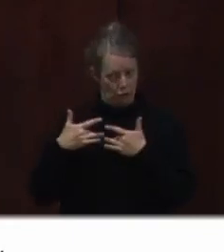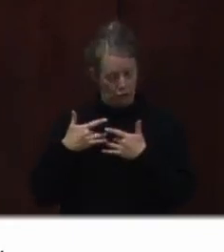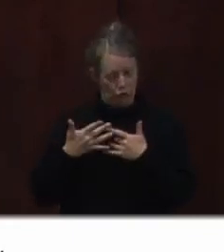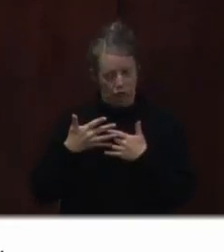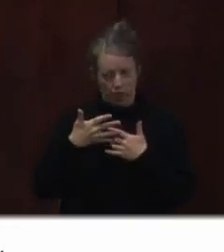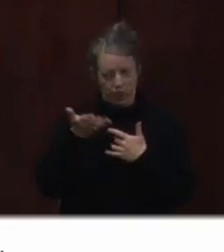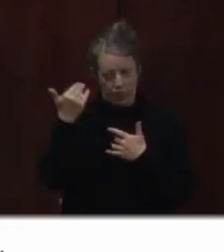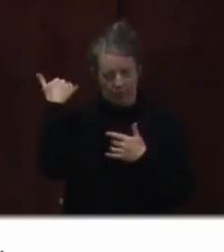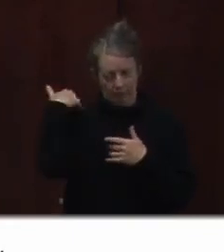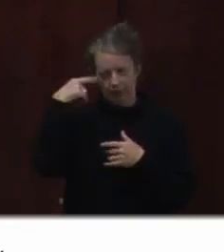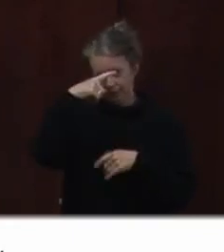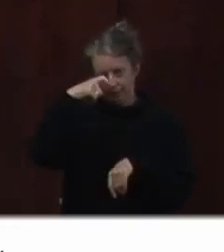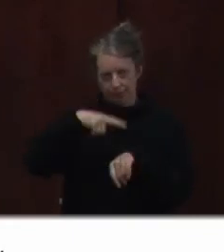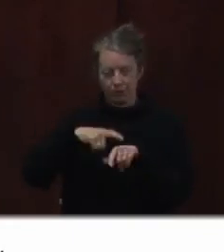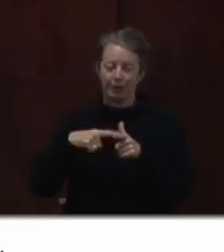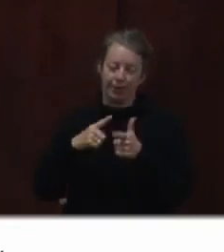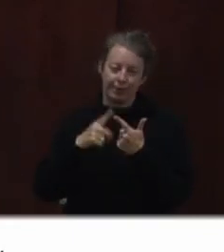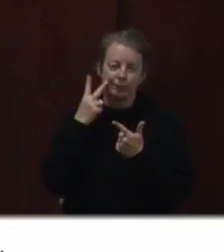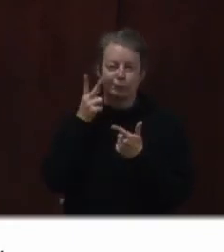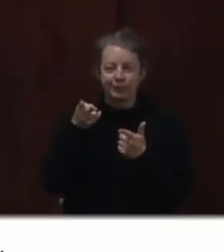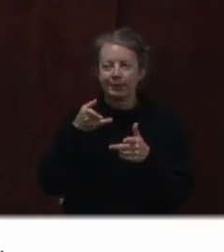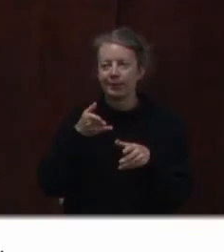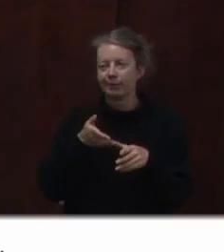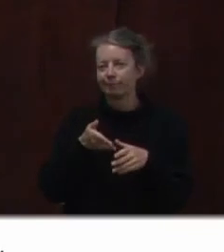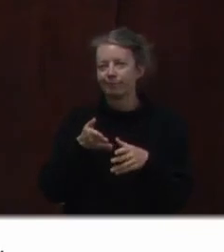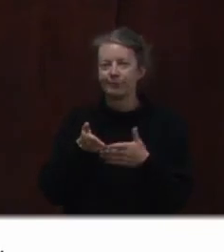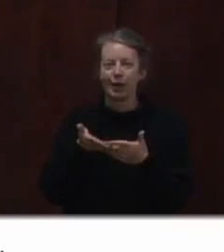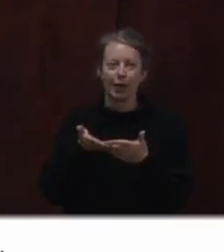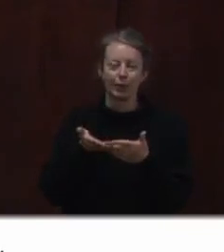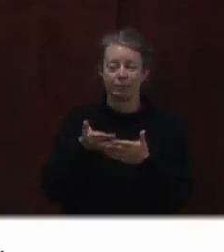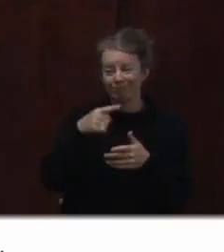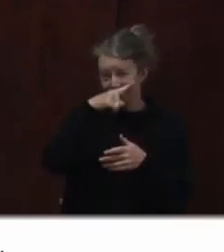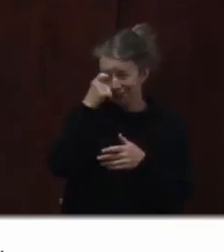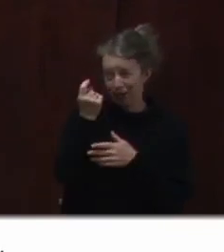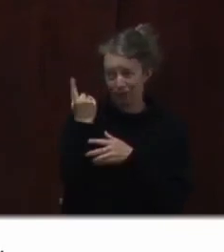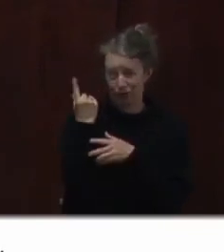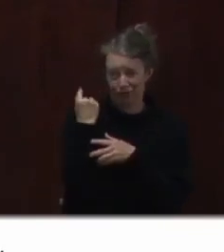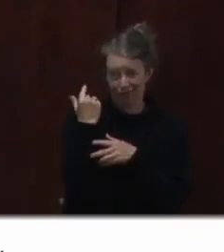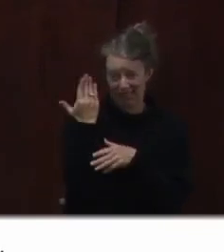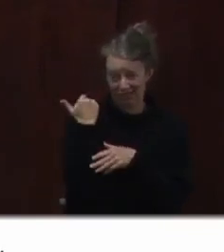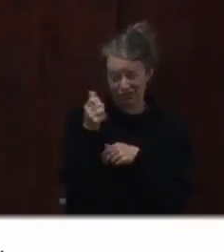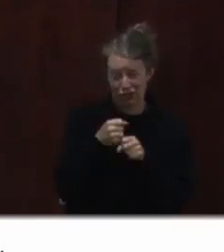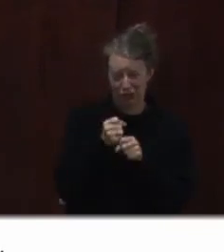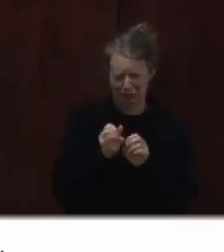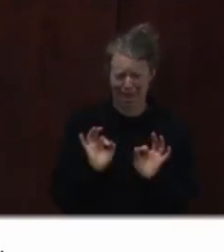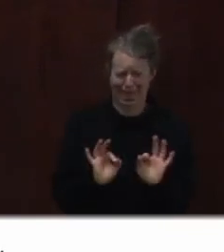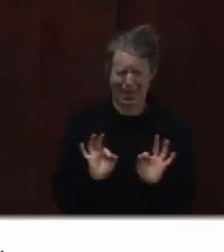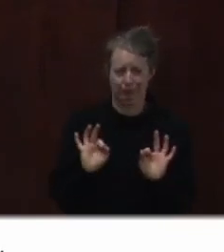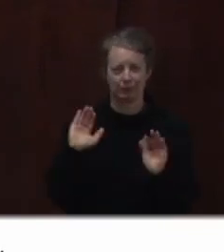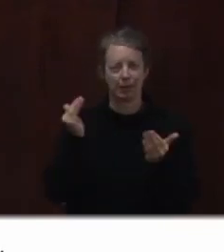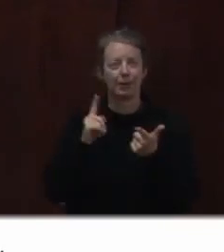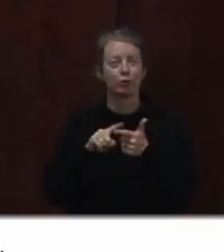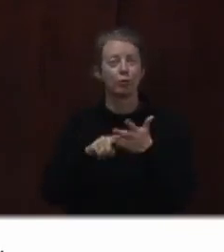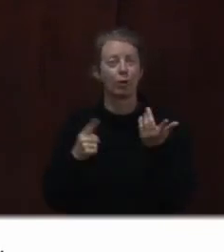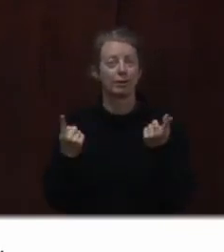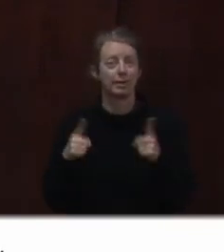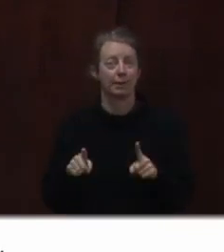but comparatively, you can see that quite small compared to what we just came through, and we haven't quite